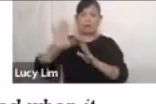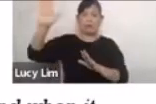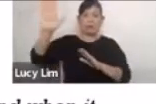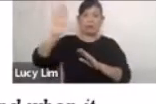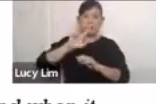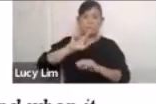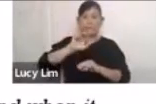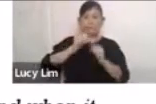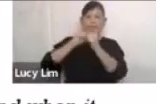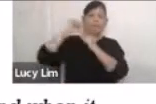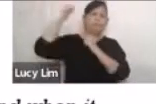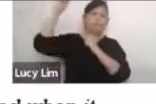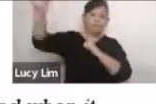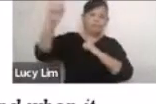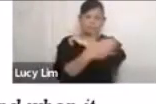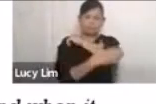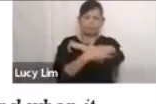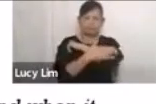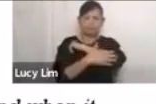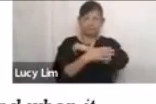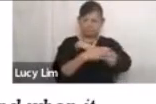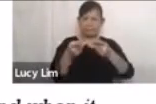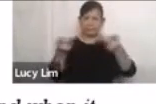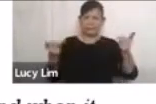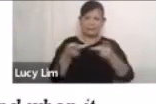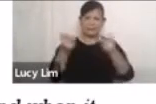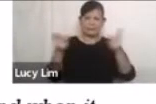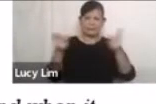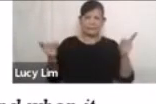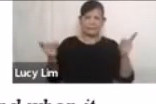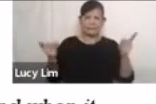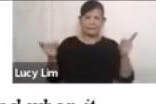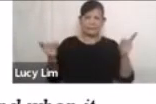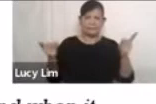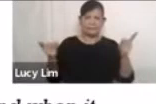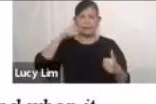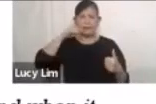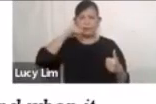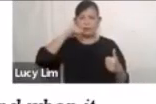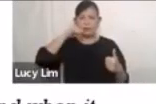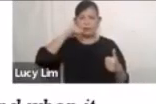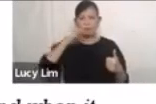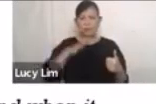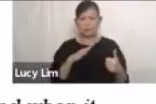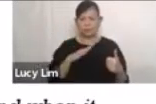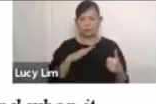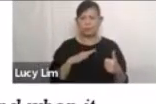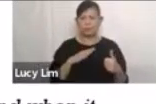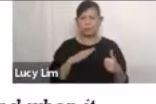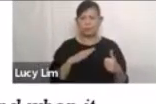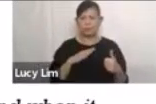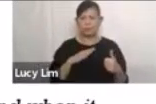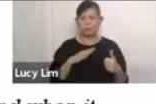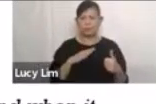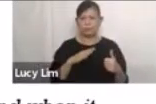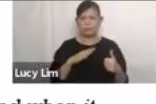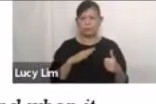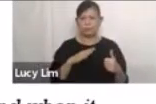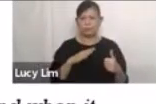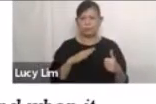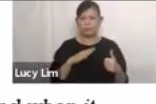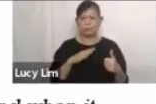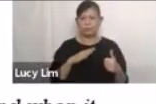And another person with disability shared that family planning topics are not discussed out in the open